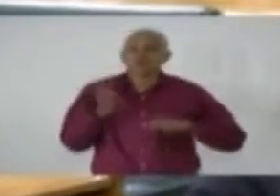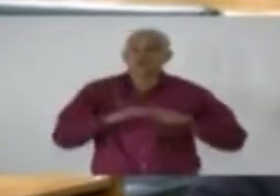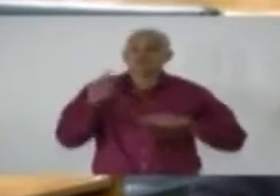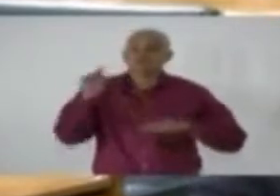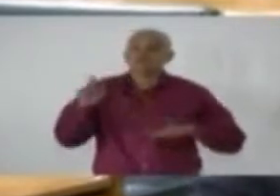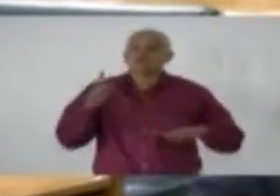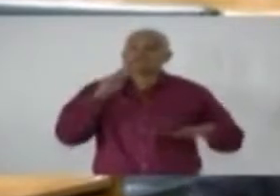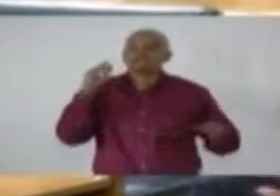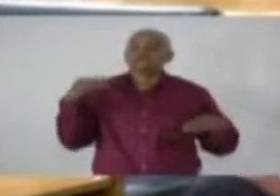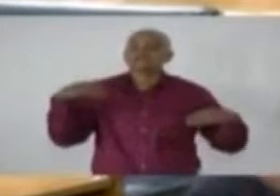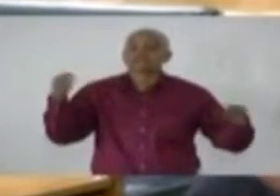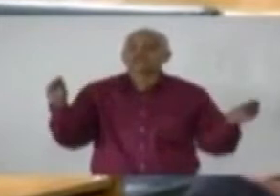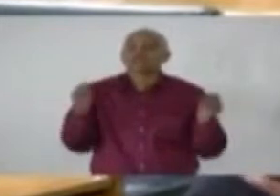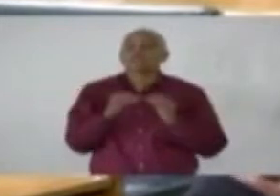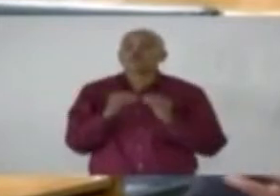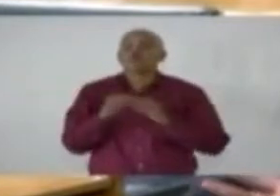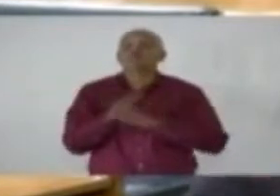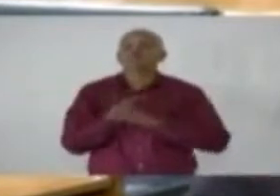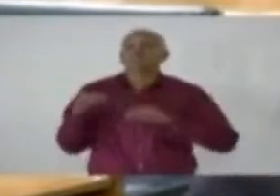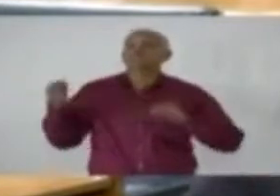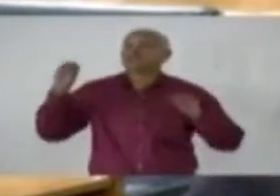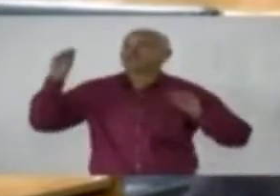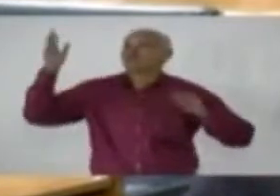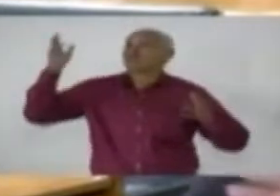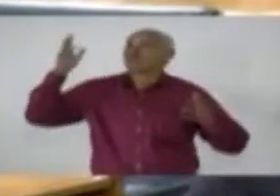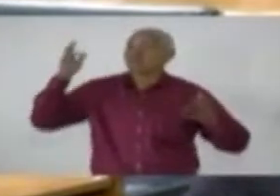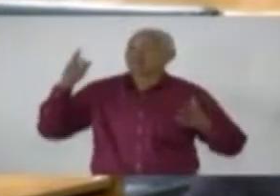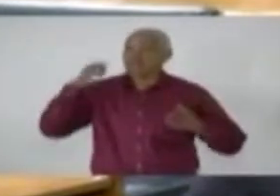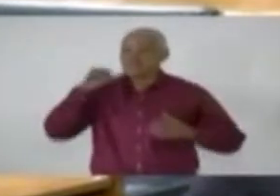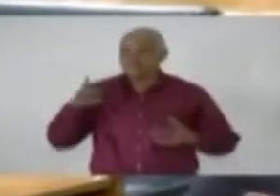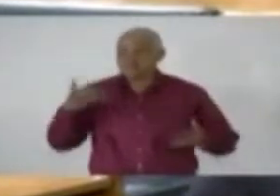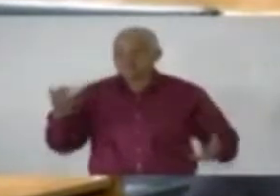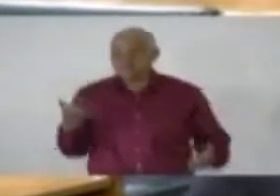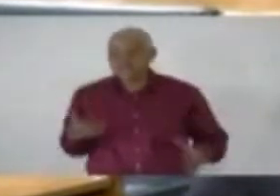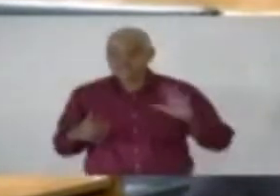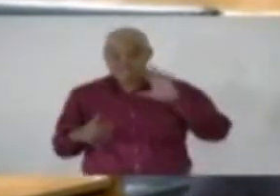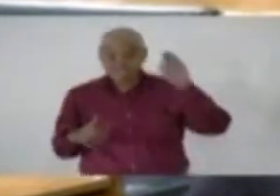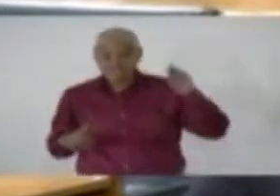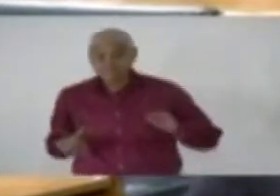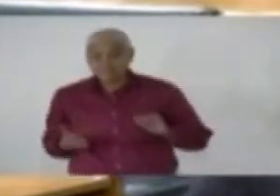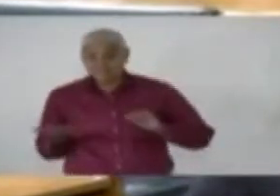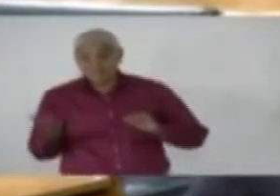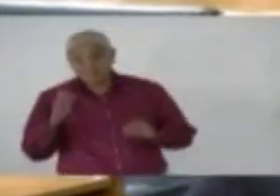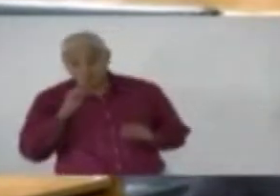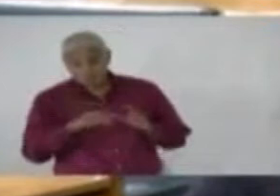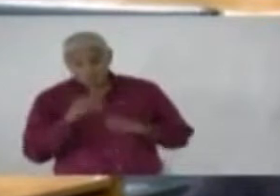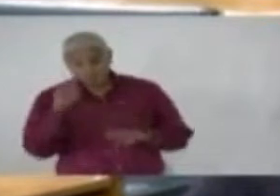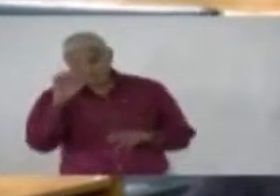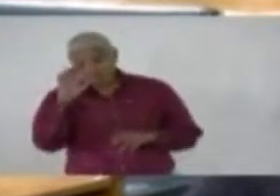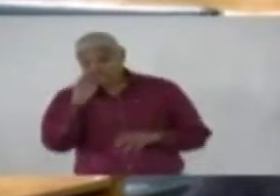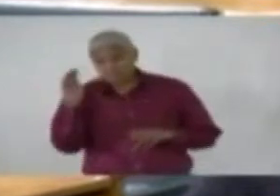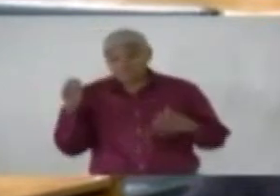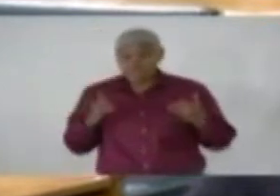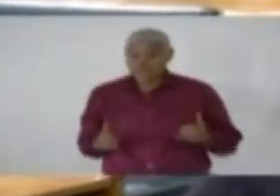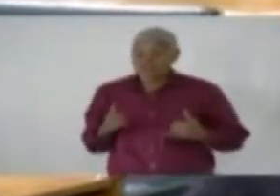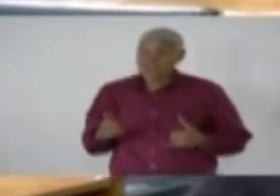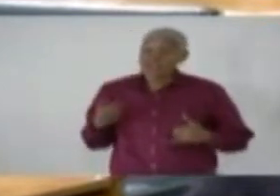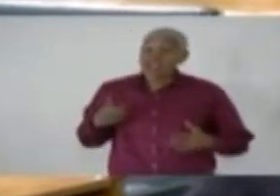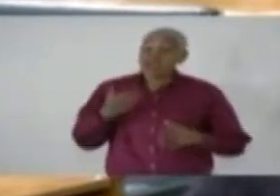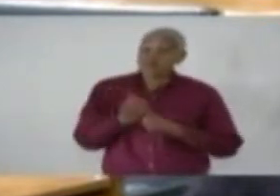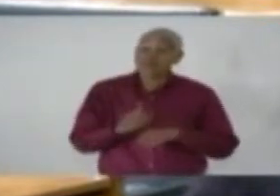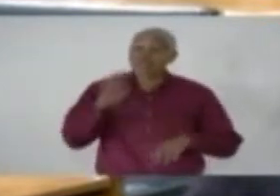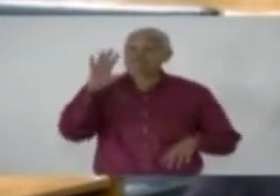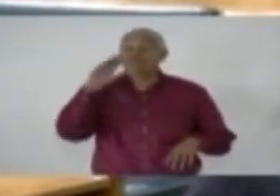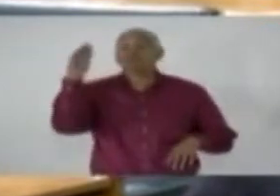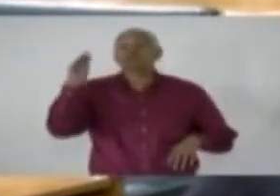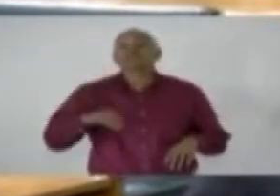No, sell more business. When you sell more, so if we are getting 5% of 100 million now, and we're getting